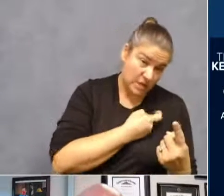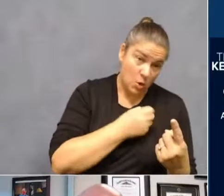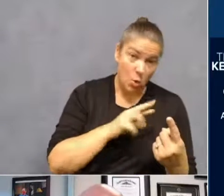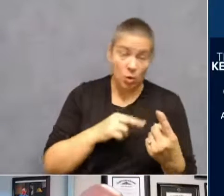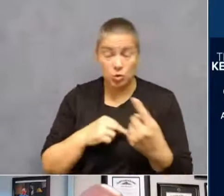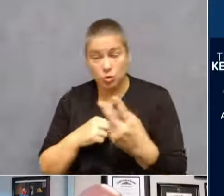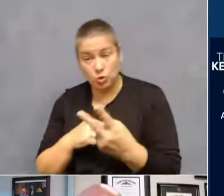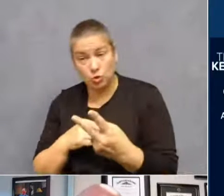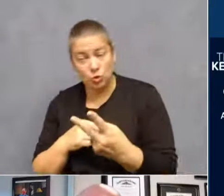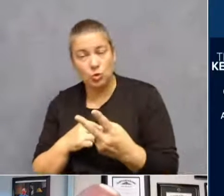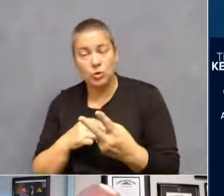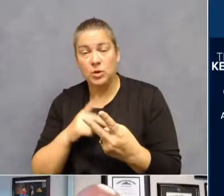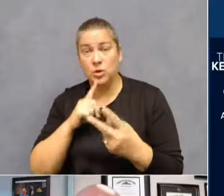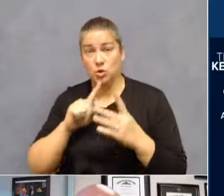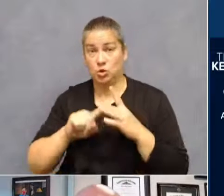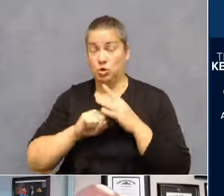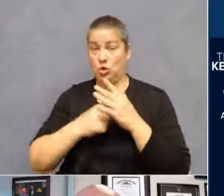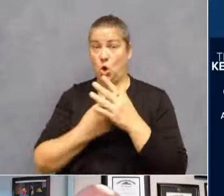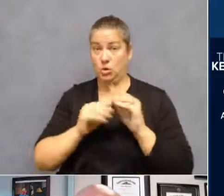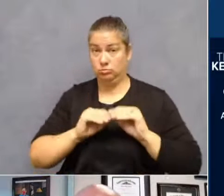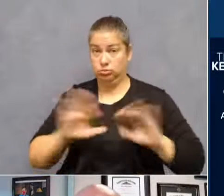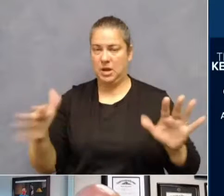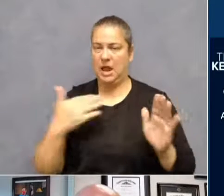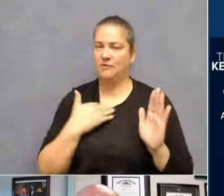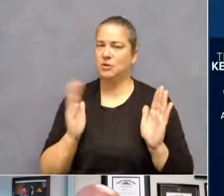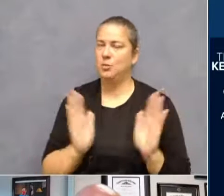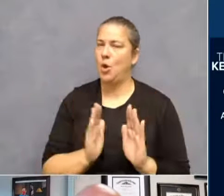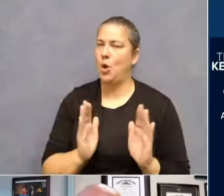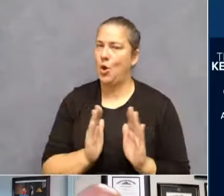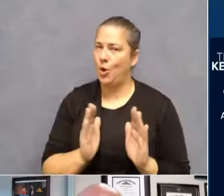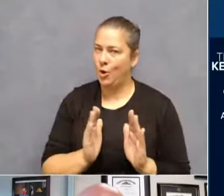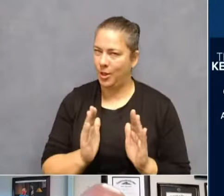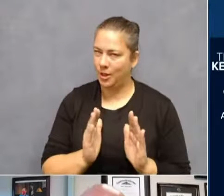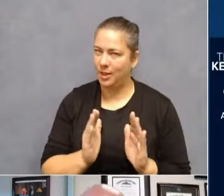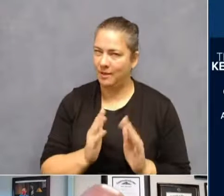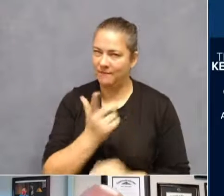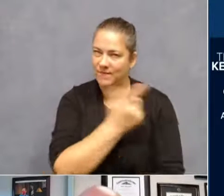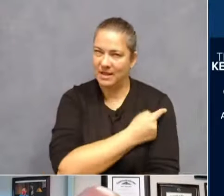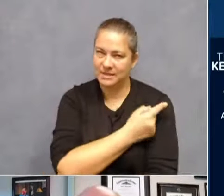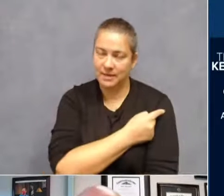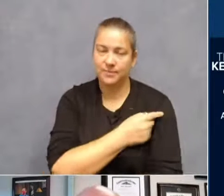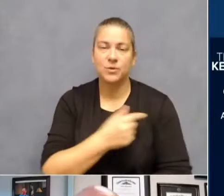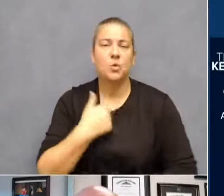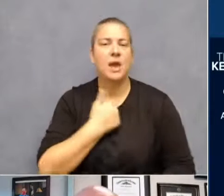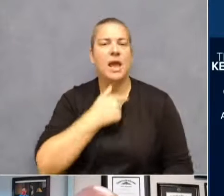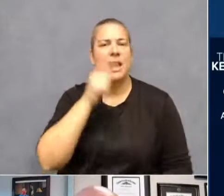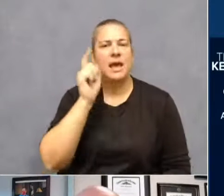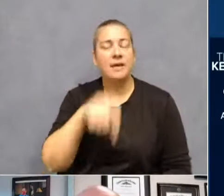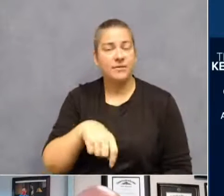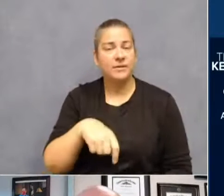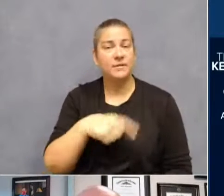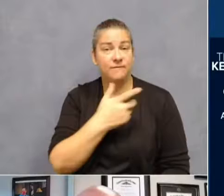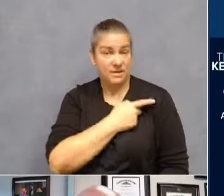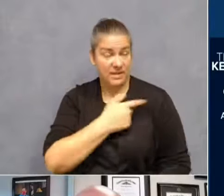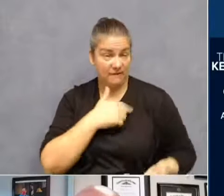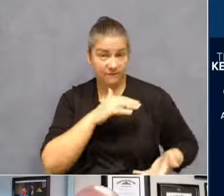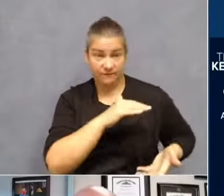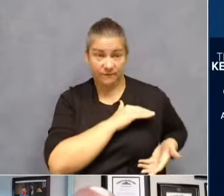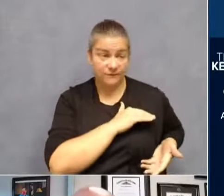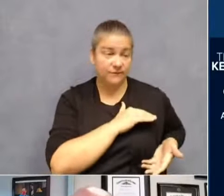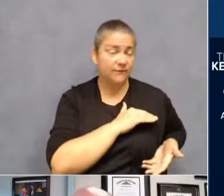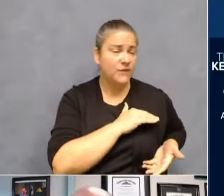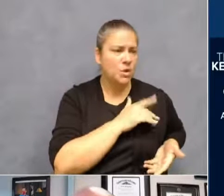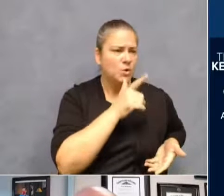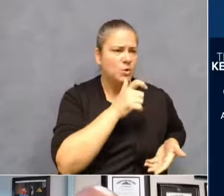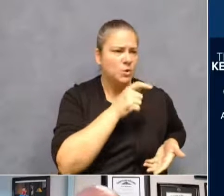beginning. And so what we will have to do is we will have to determine who will get those first small quantities. In a minute, we'll